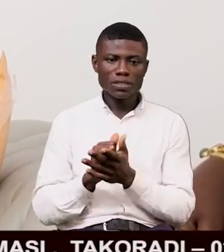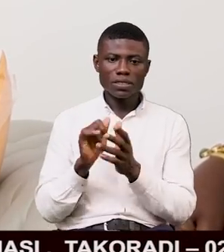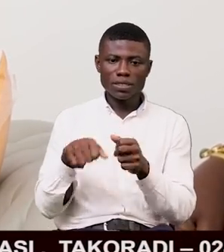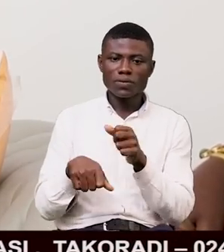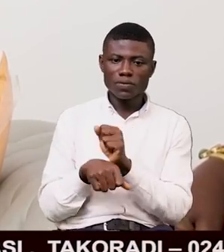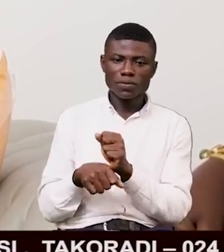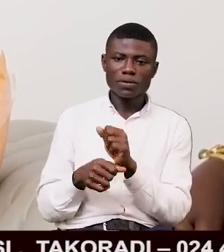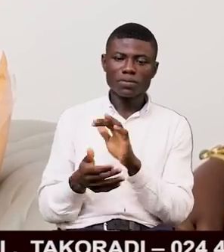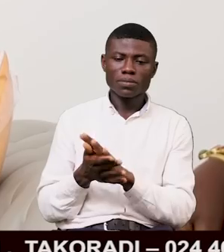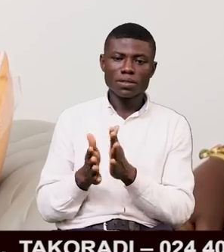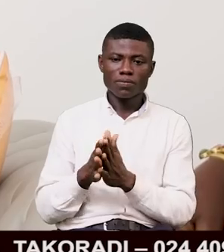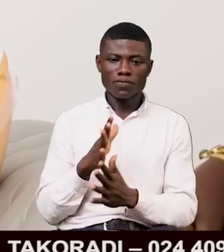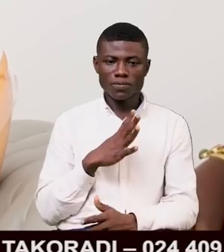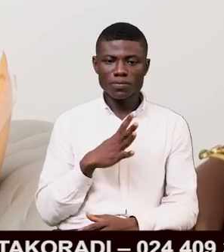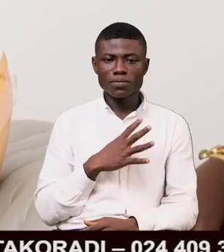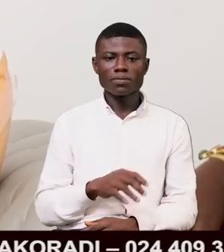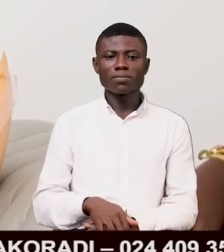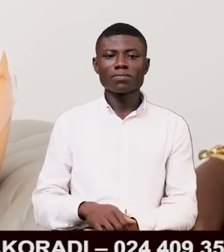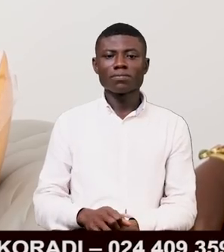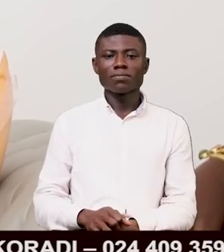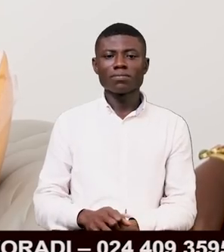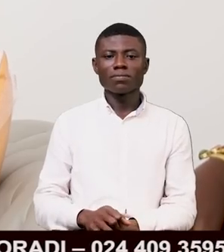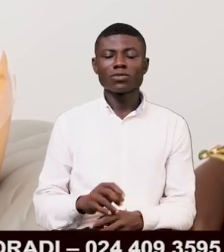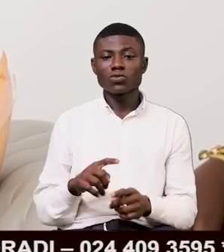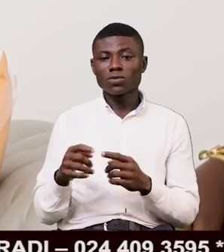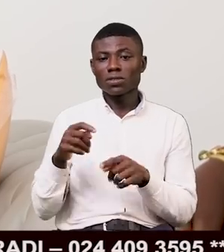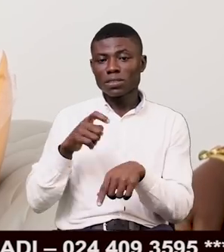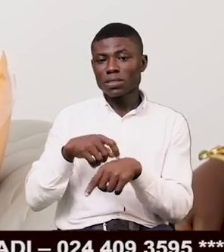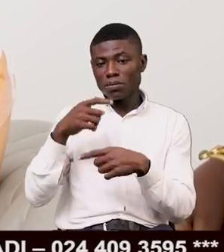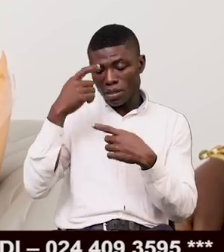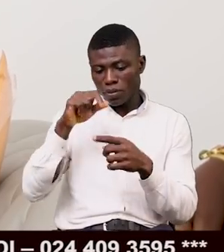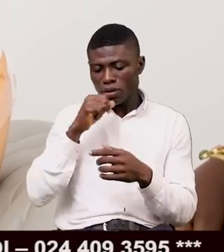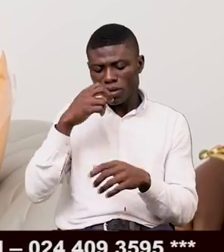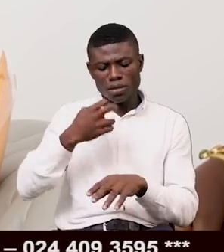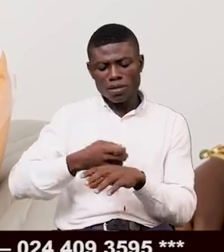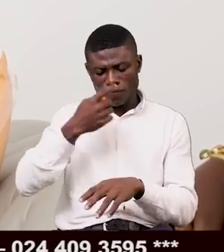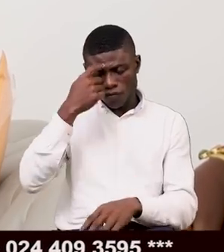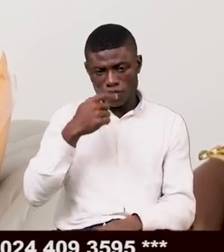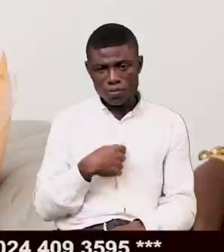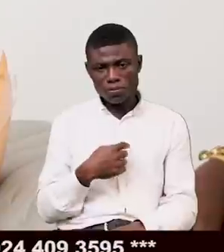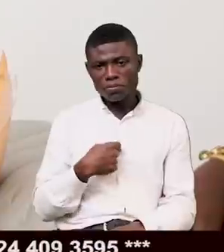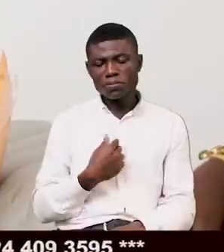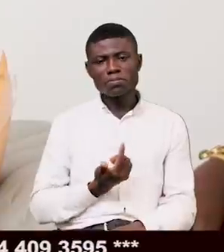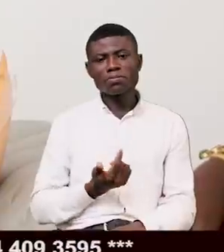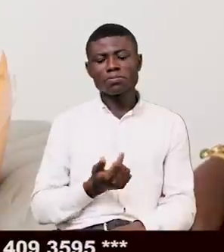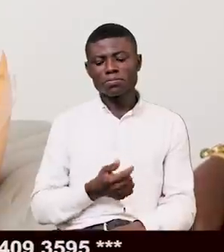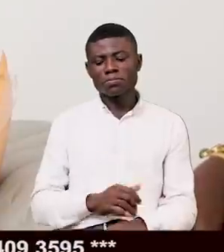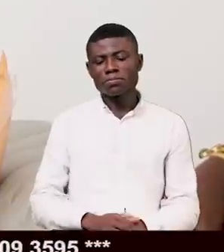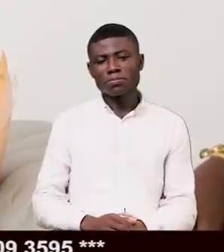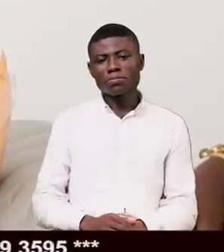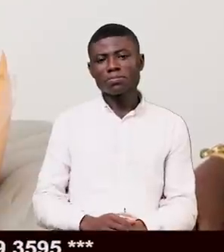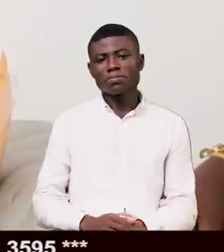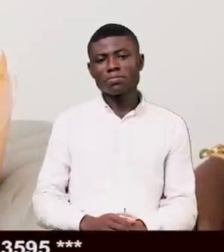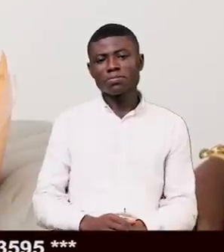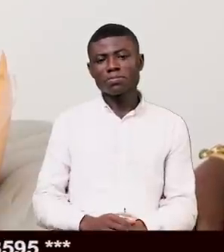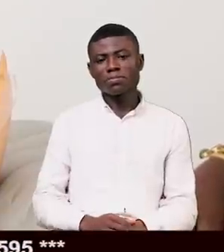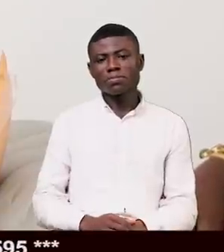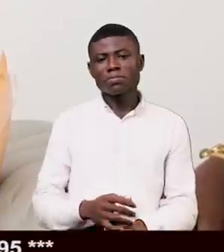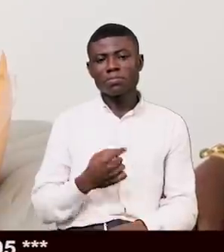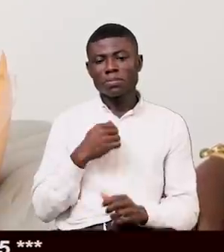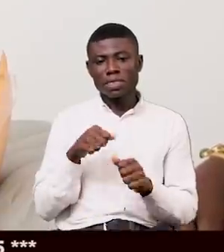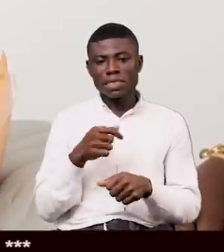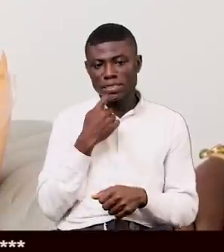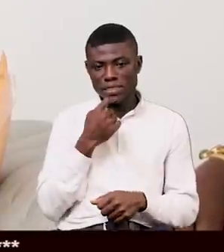me, I ye nina, aunty. A bass, I know, and ye didn't cry. Anya din kura de bit me akan no